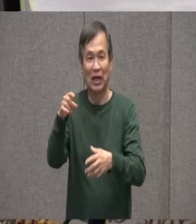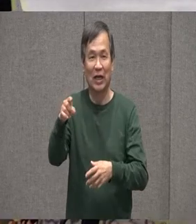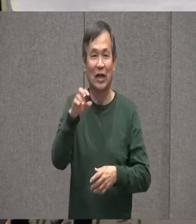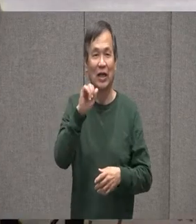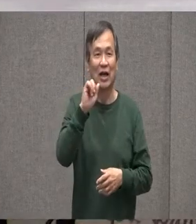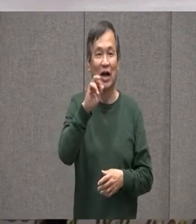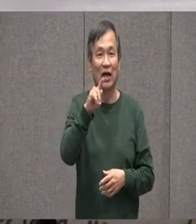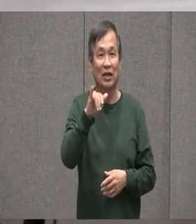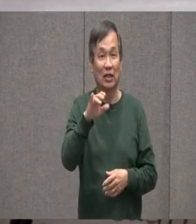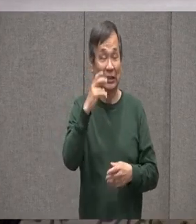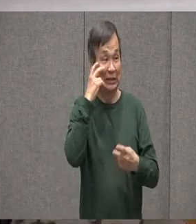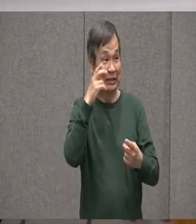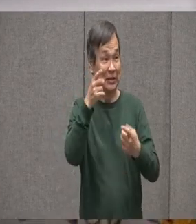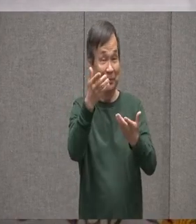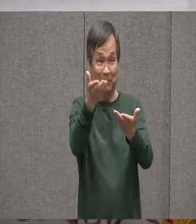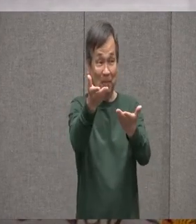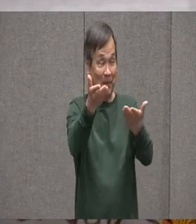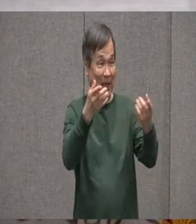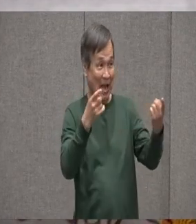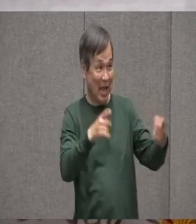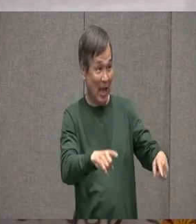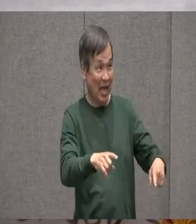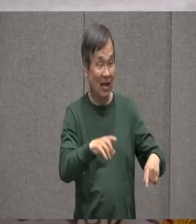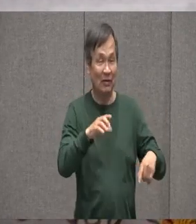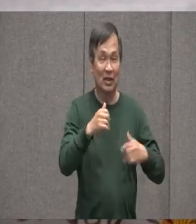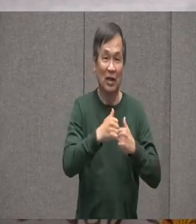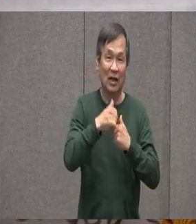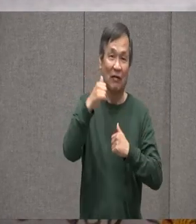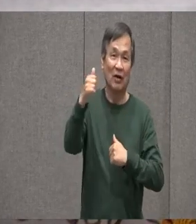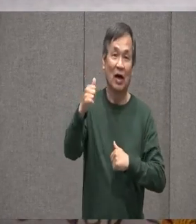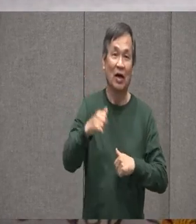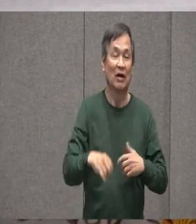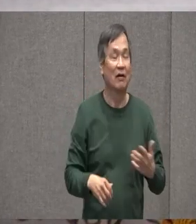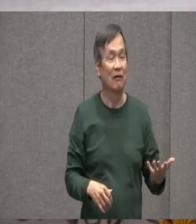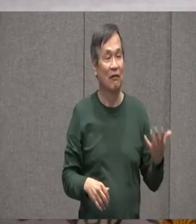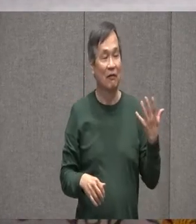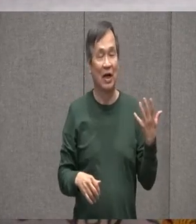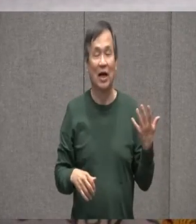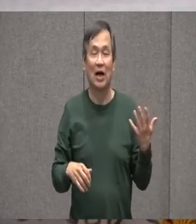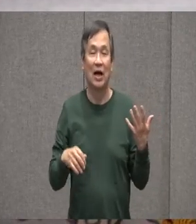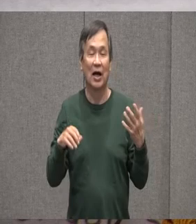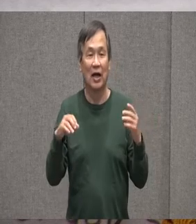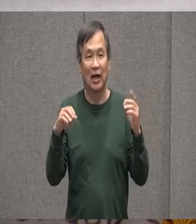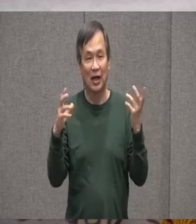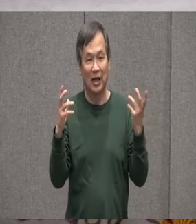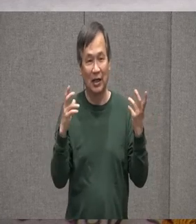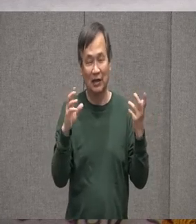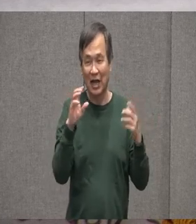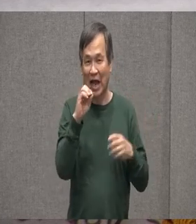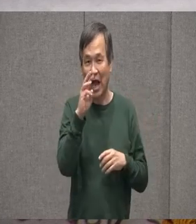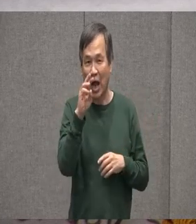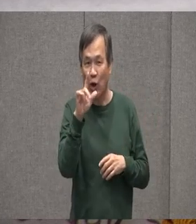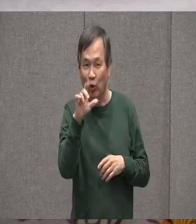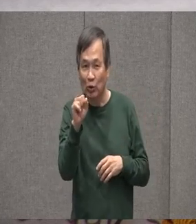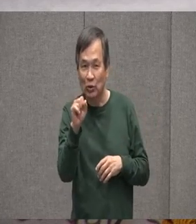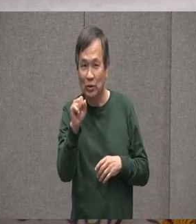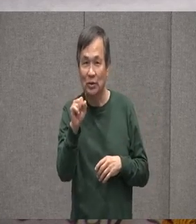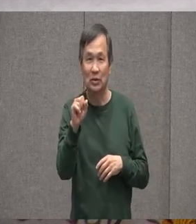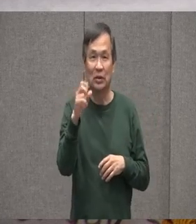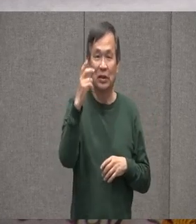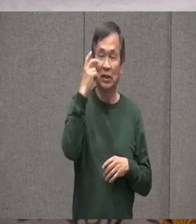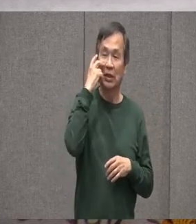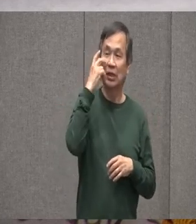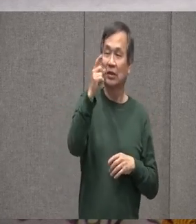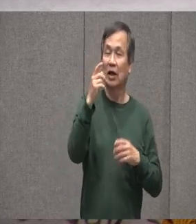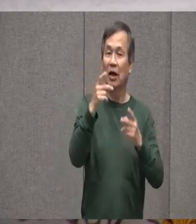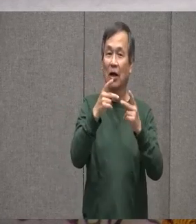One late Arctic day, not too far from the bay, 5 snowy owls gracefully flew. They spotted a mound, the tallest